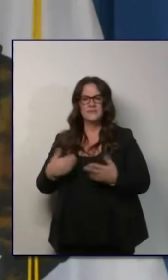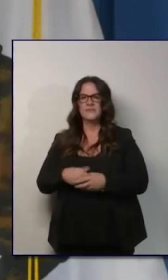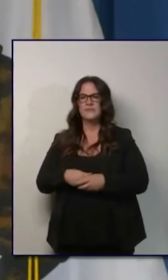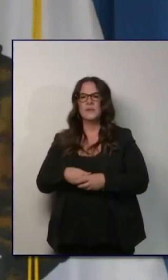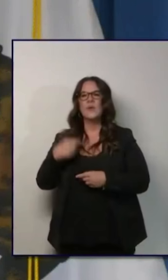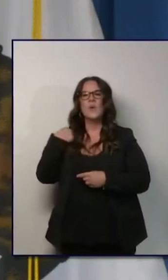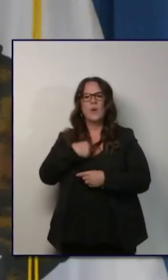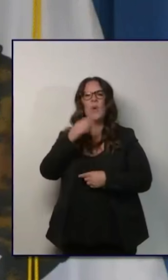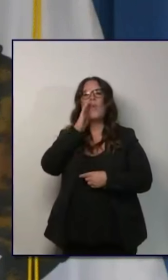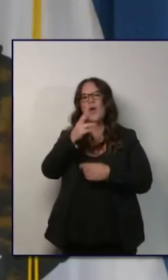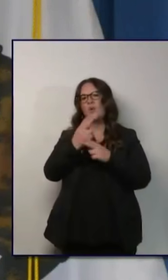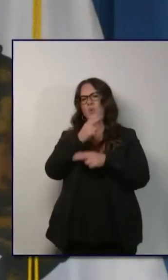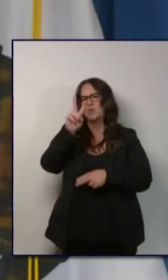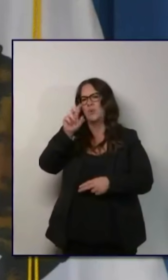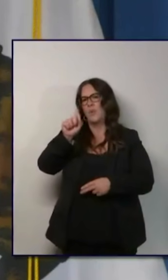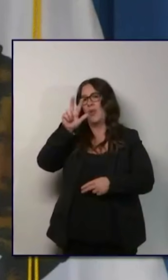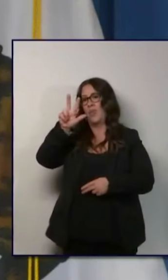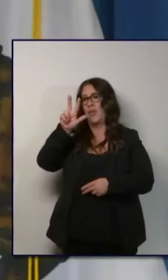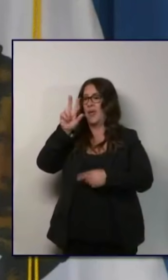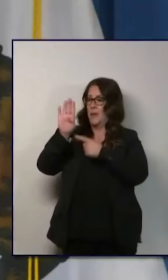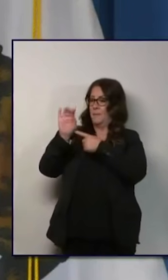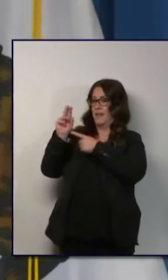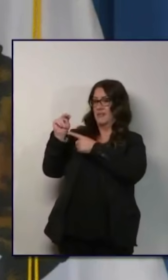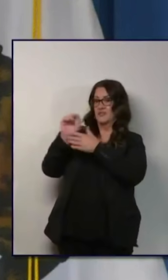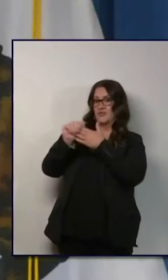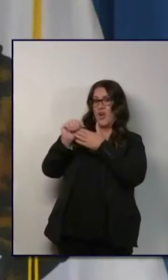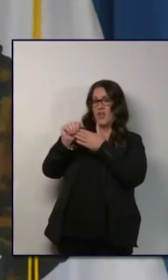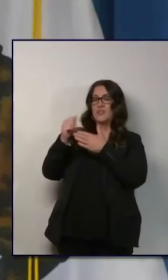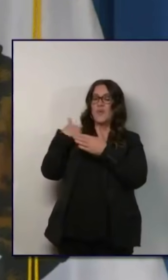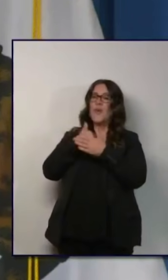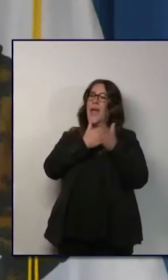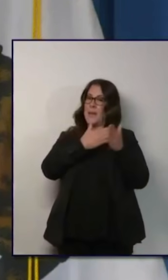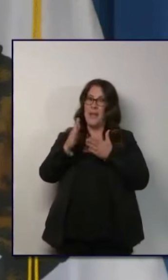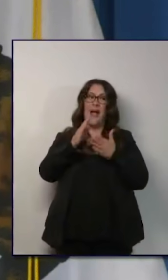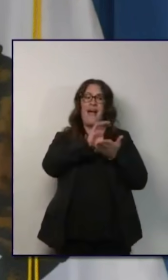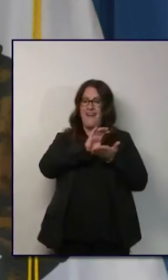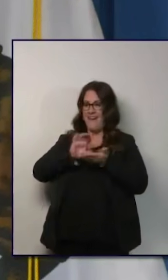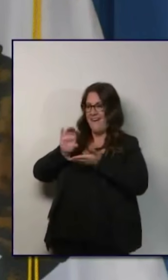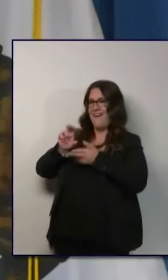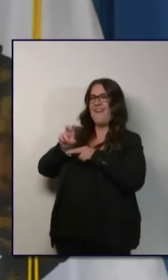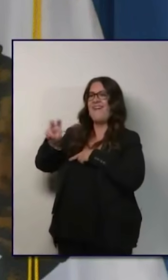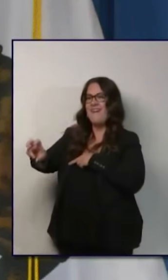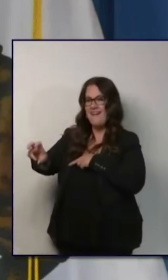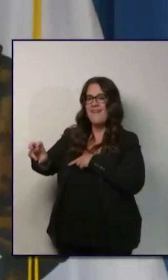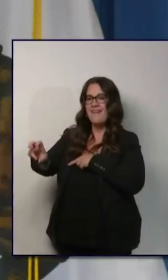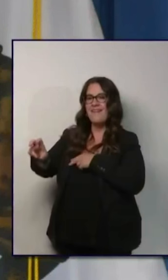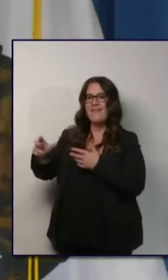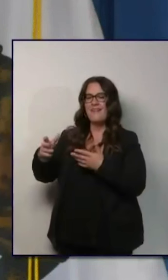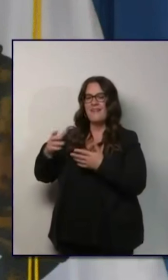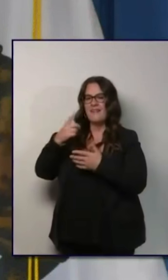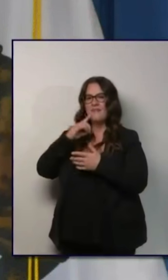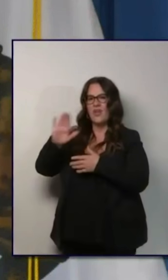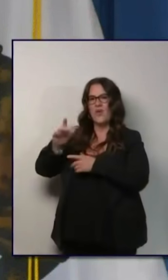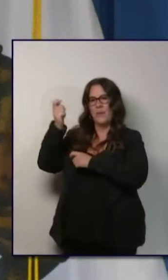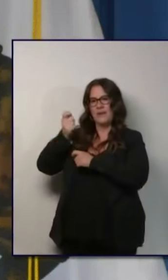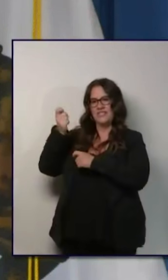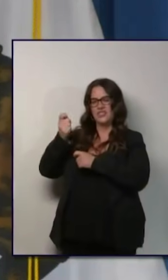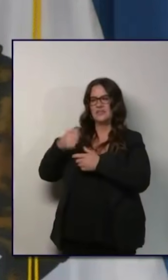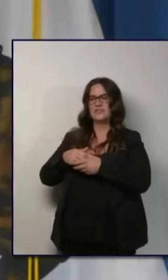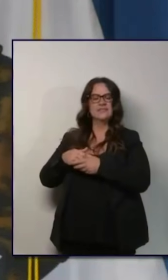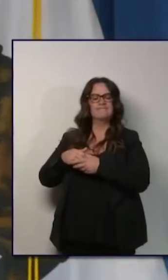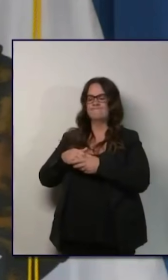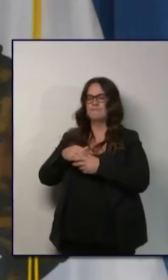$2.3 billion that was scheduled to be invested for over a 30-year period to pay down pensions to address the